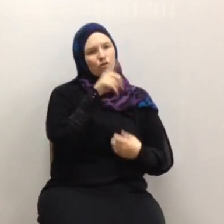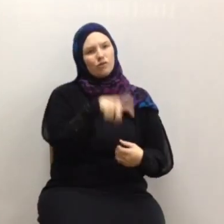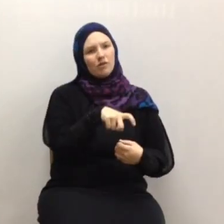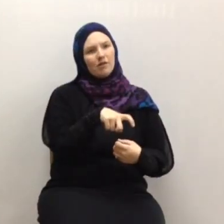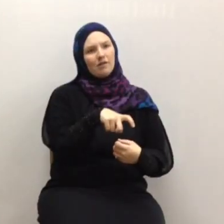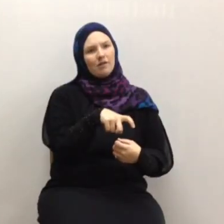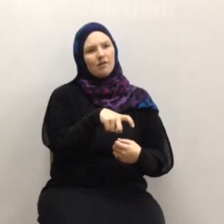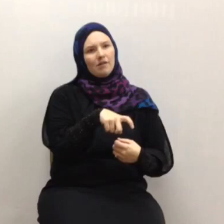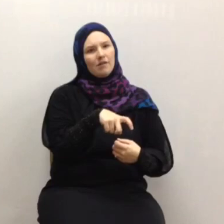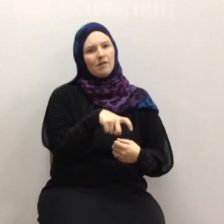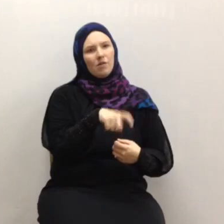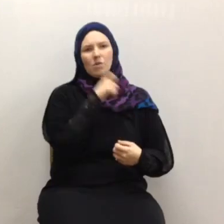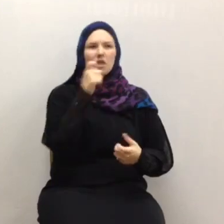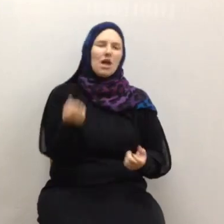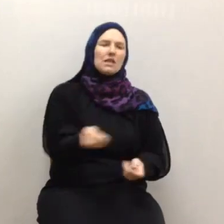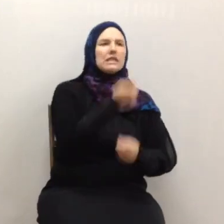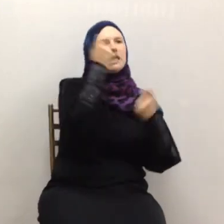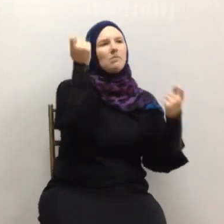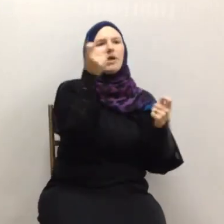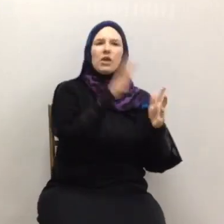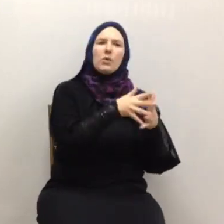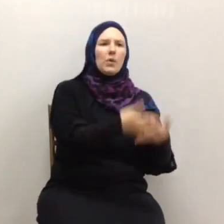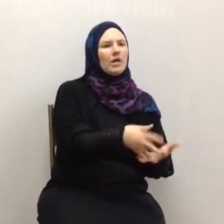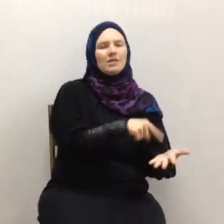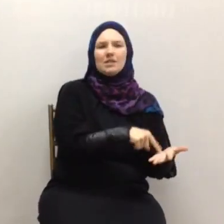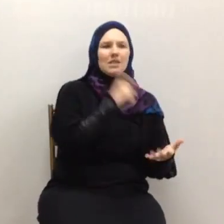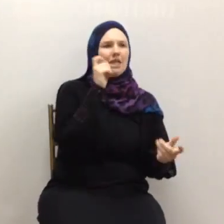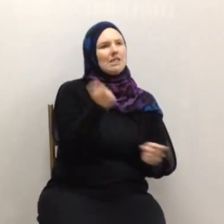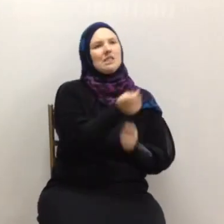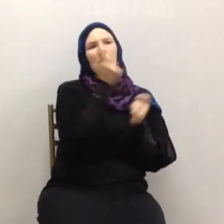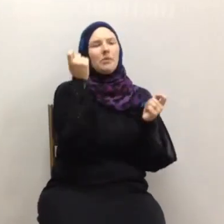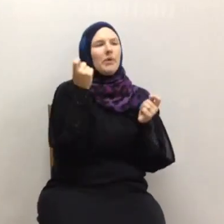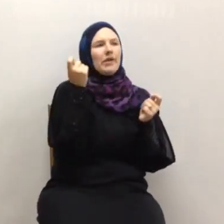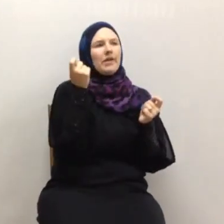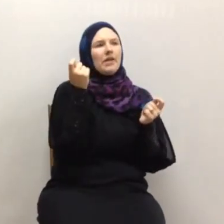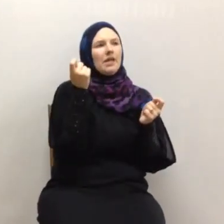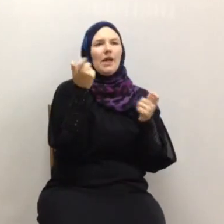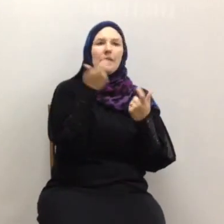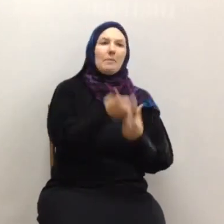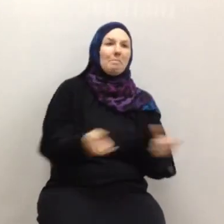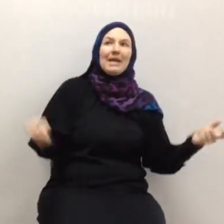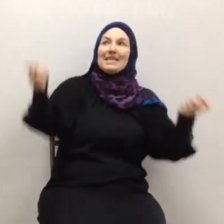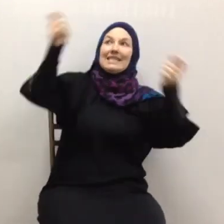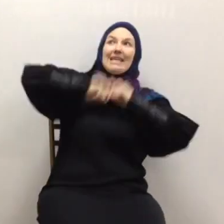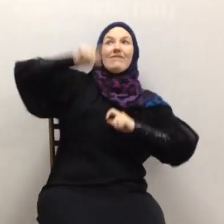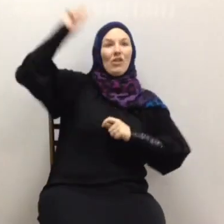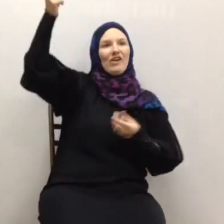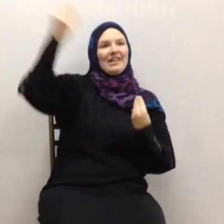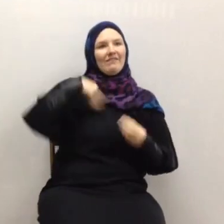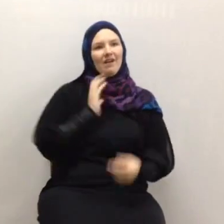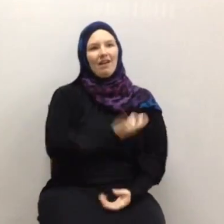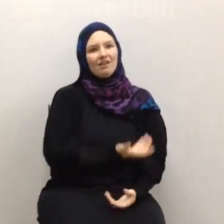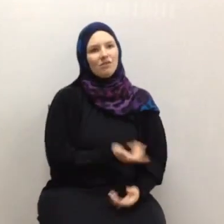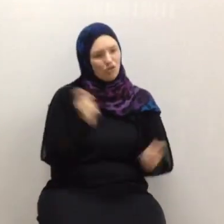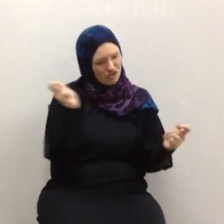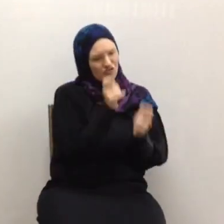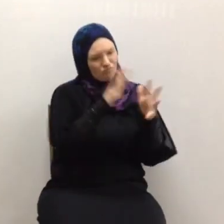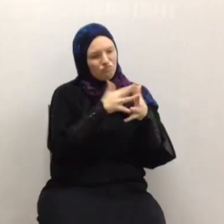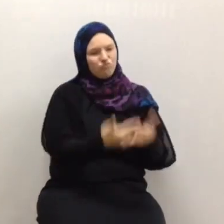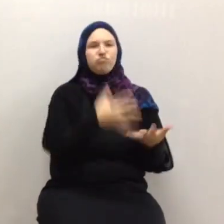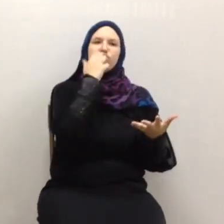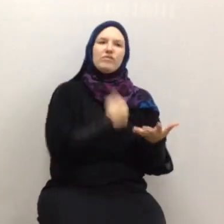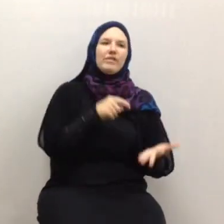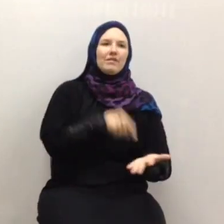the Quran. We are not celebrating the biggest gift Allah has given us. So if we want to